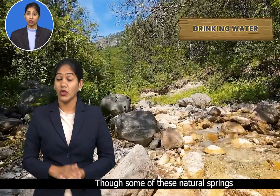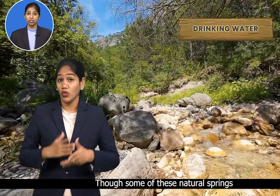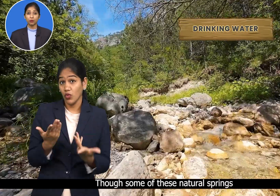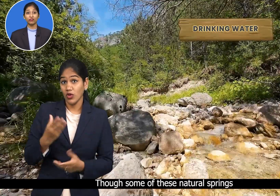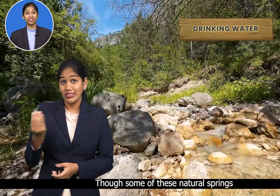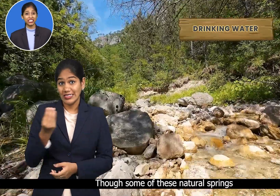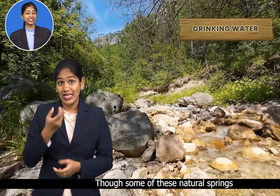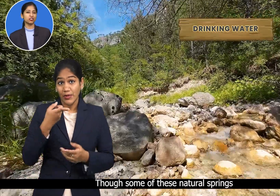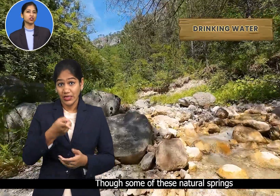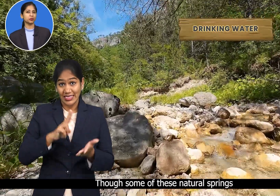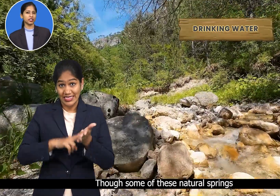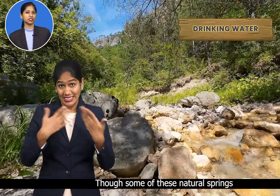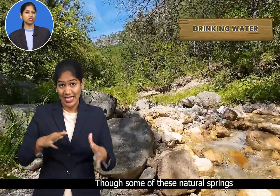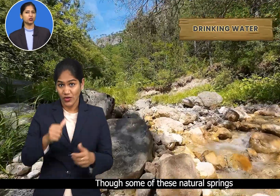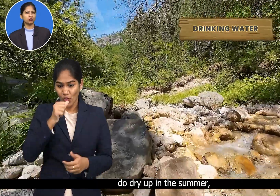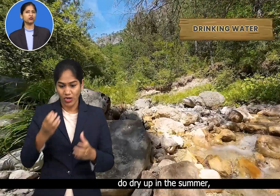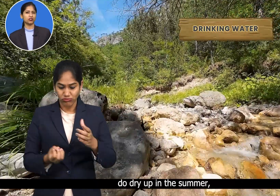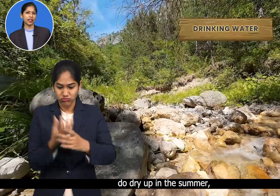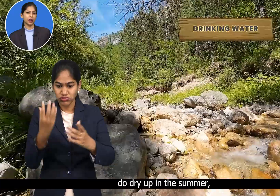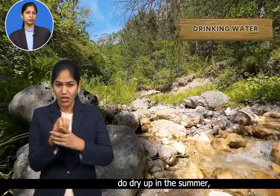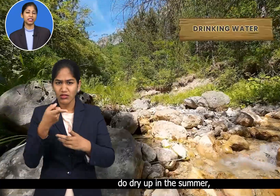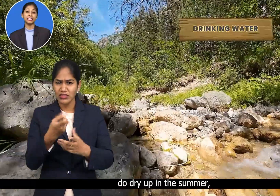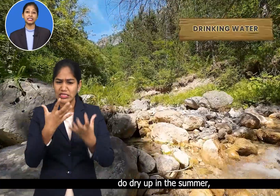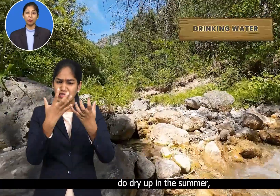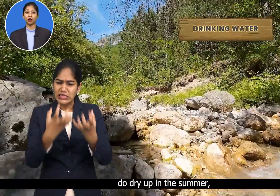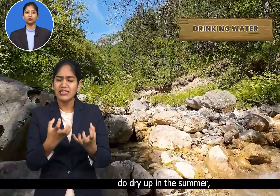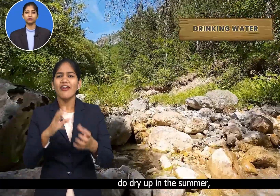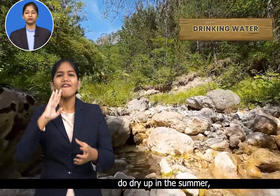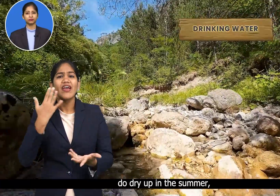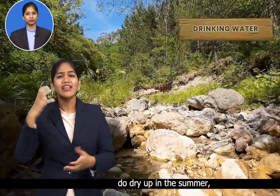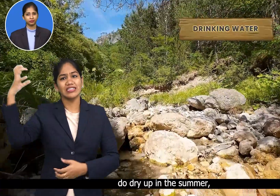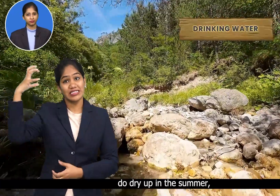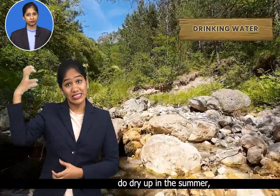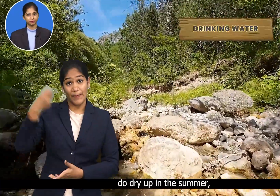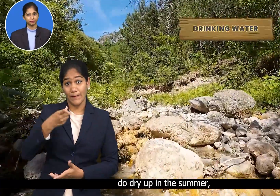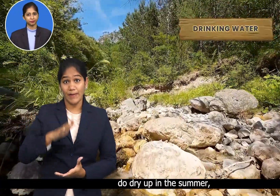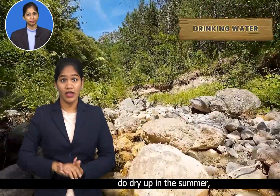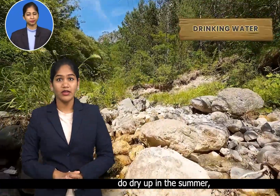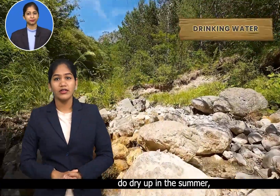Though some of these natural springs do dry up in the summer,